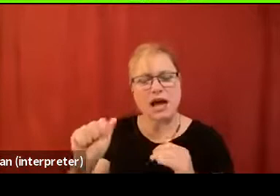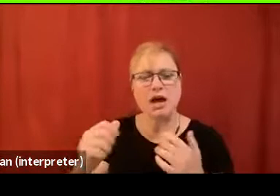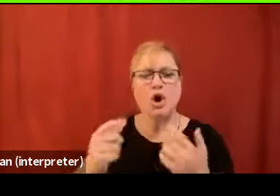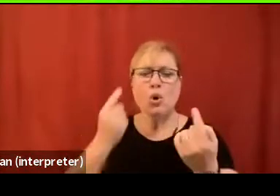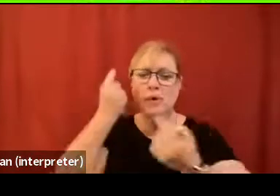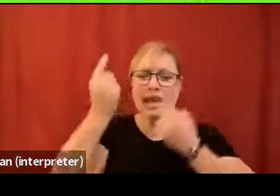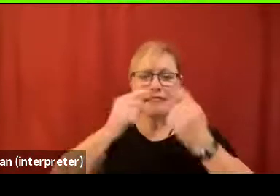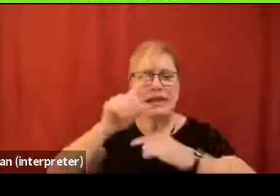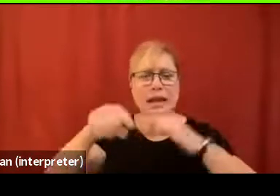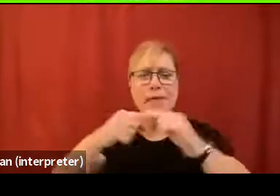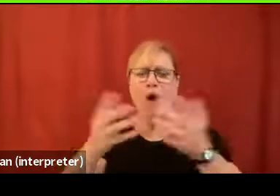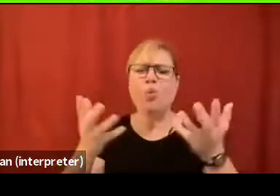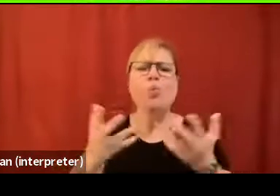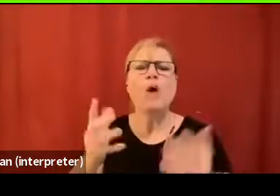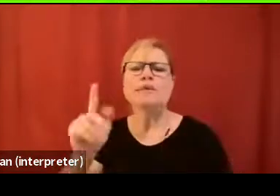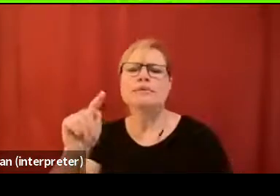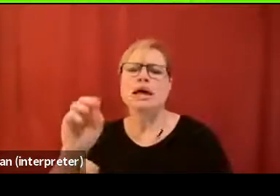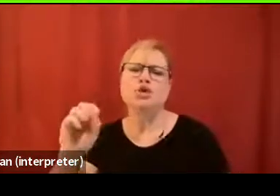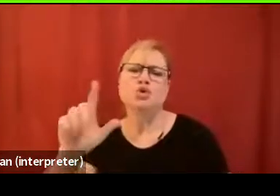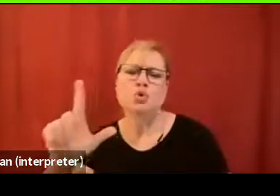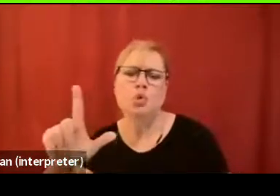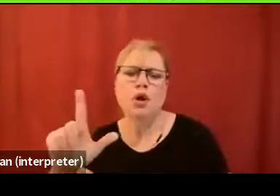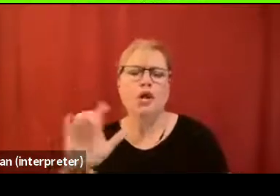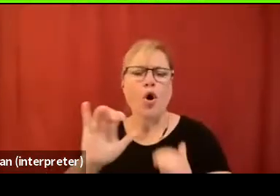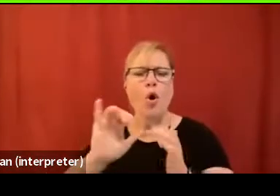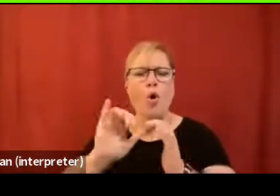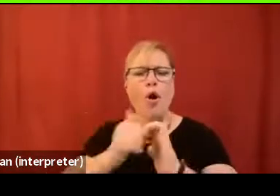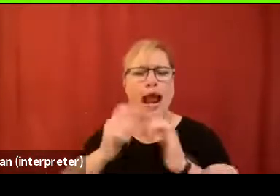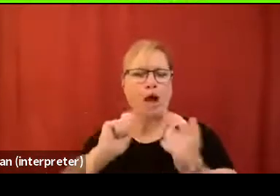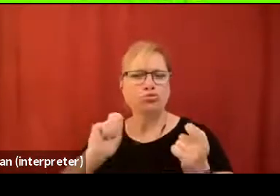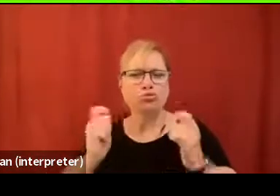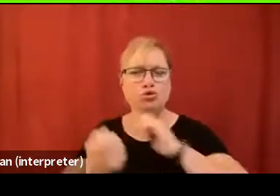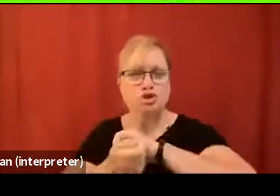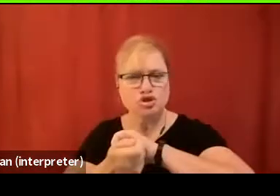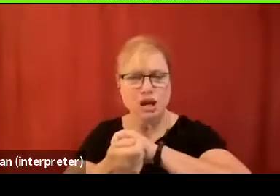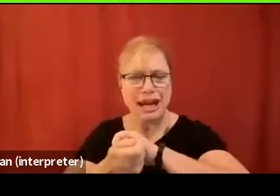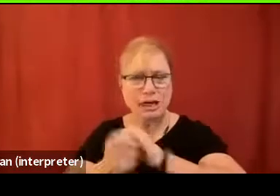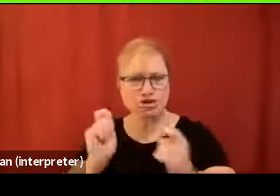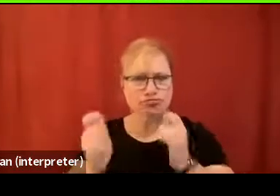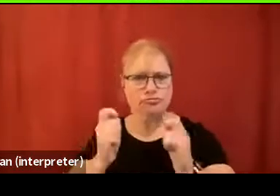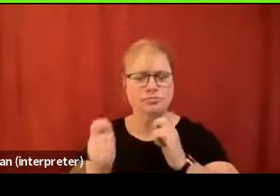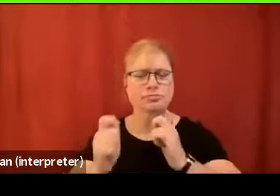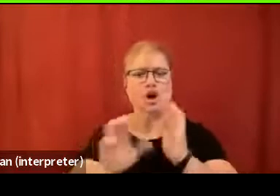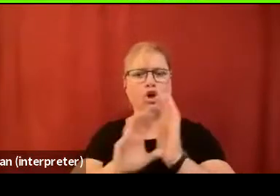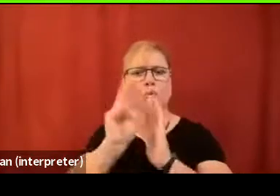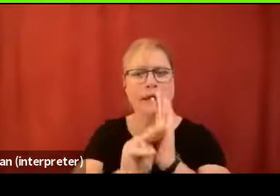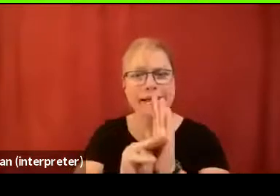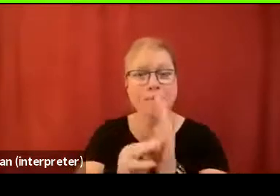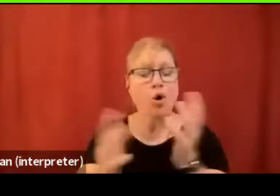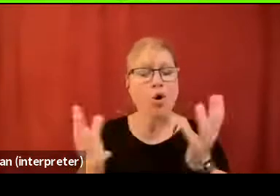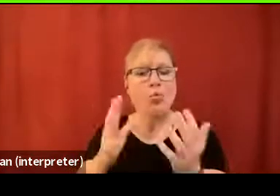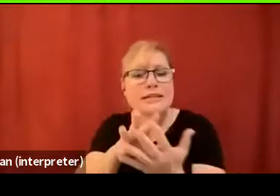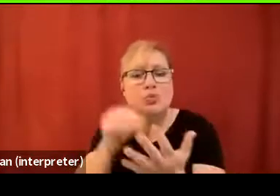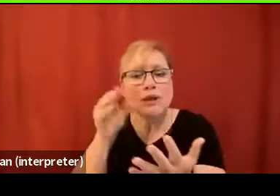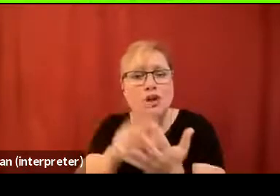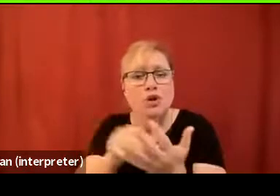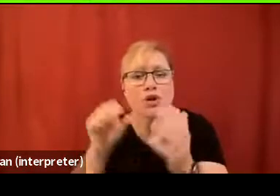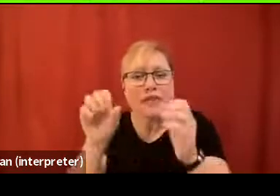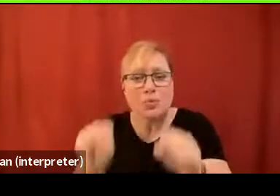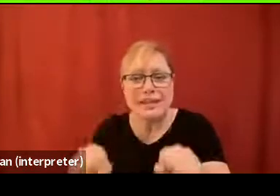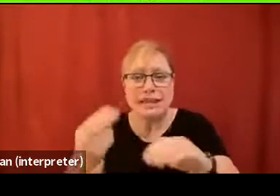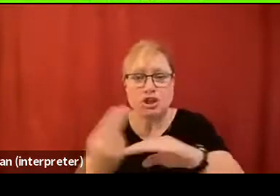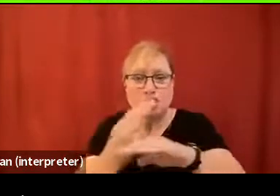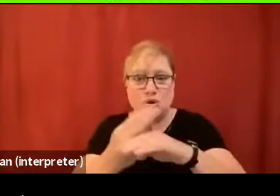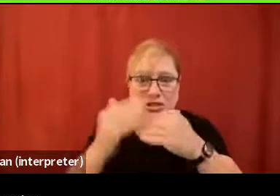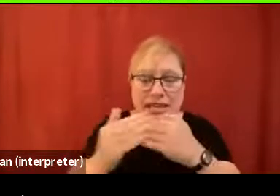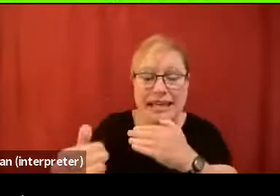a way to sort of, revamp curriculum, or what did we discover that could be really useful? In the